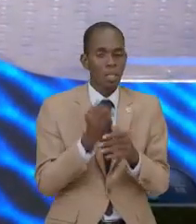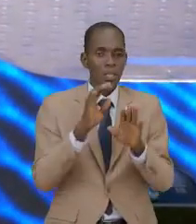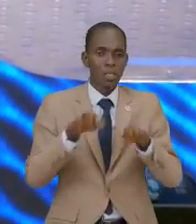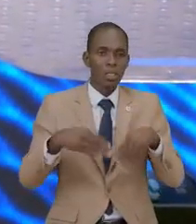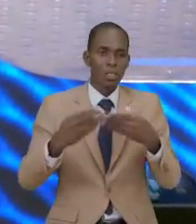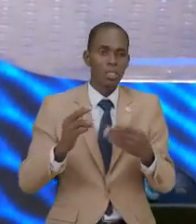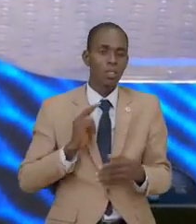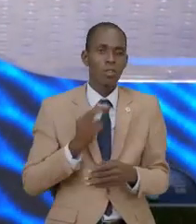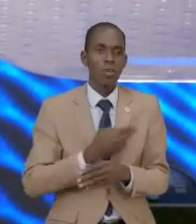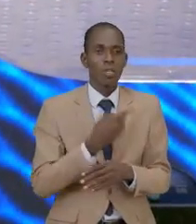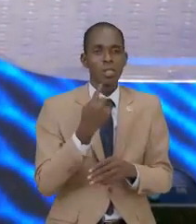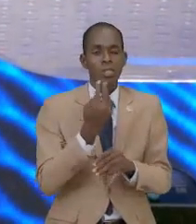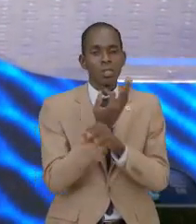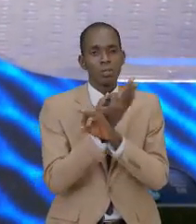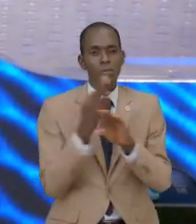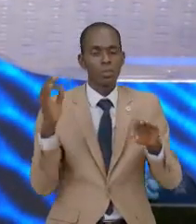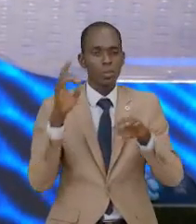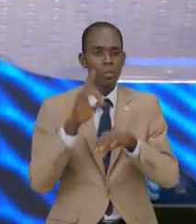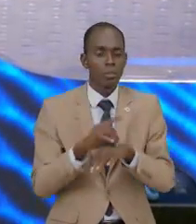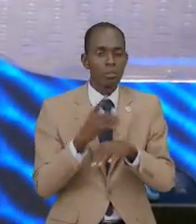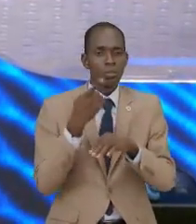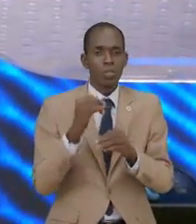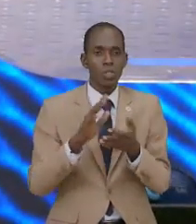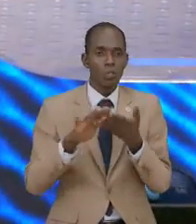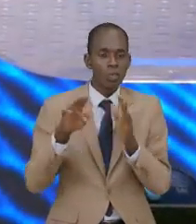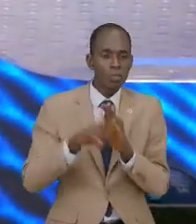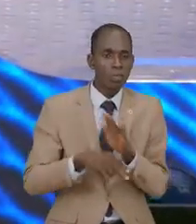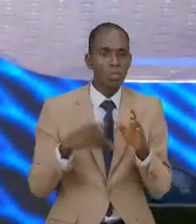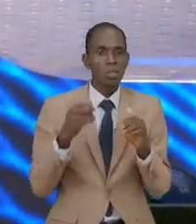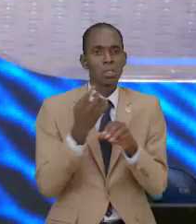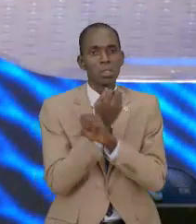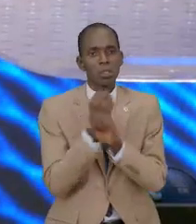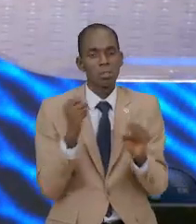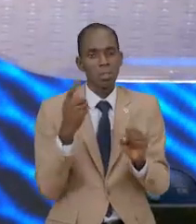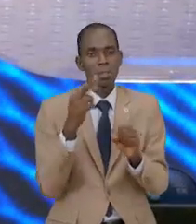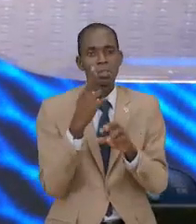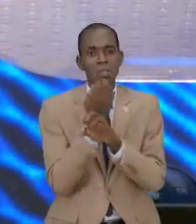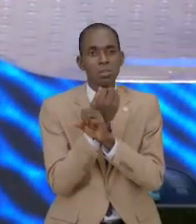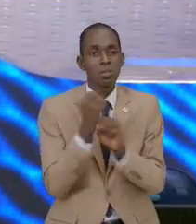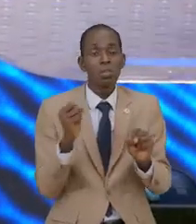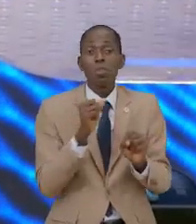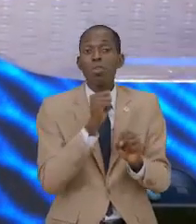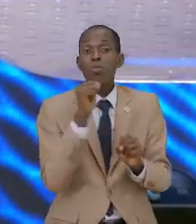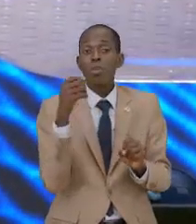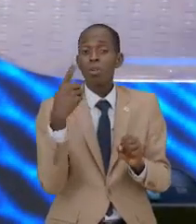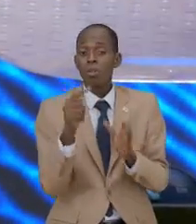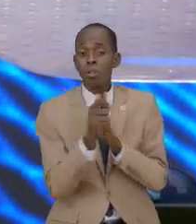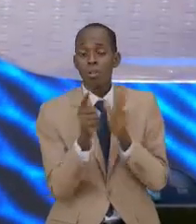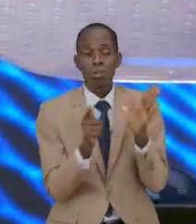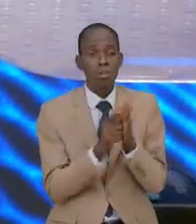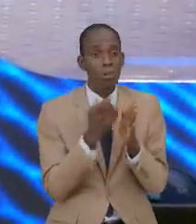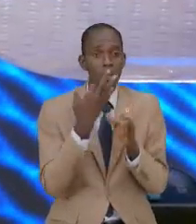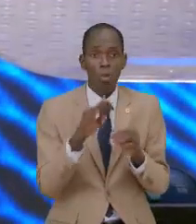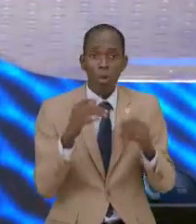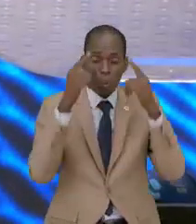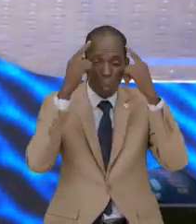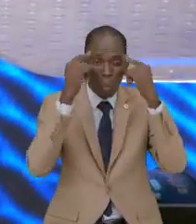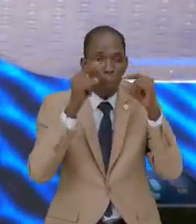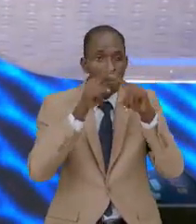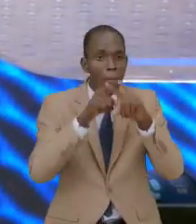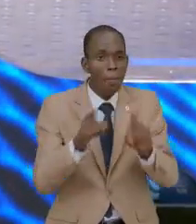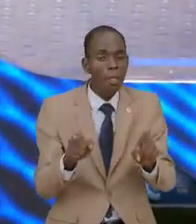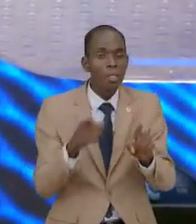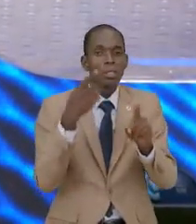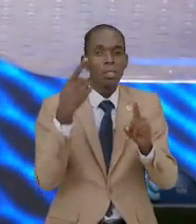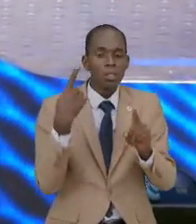the freedom, the forgiveness, the salvation, the redemption, not the law of Moses, but